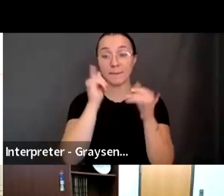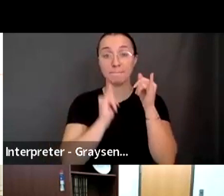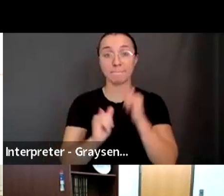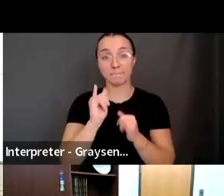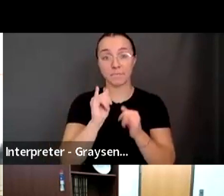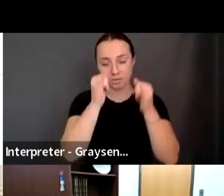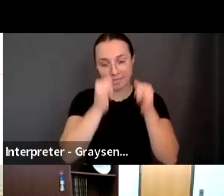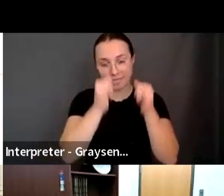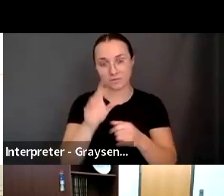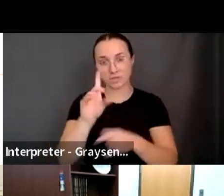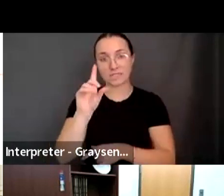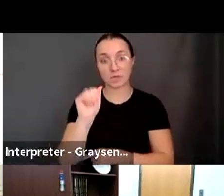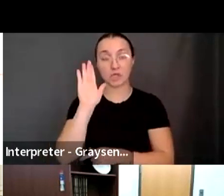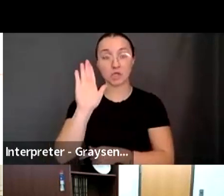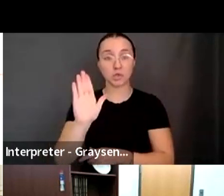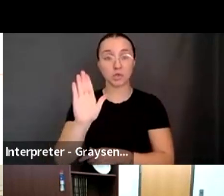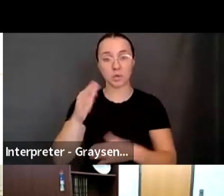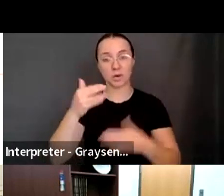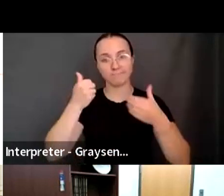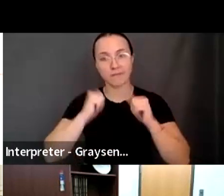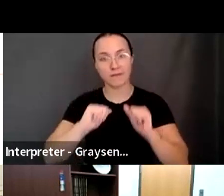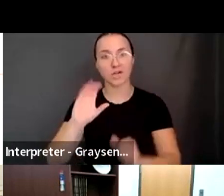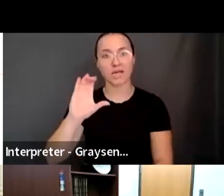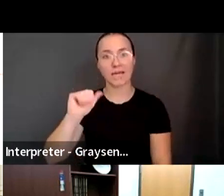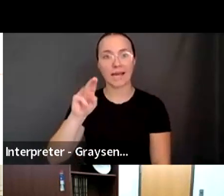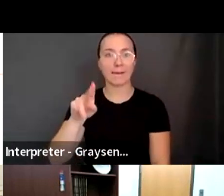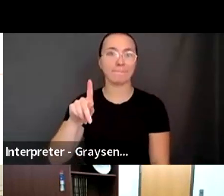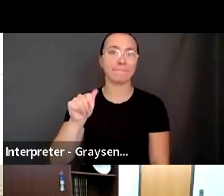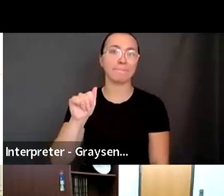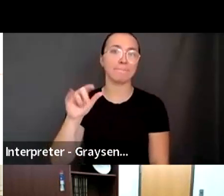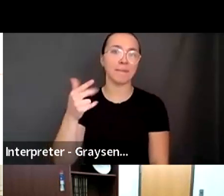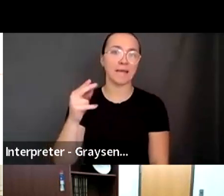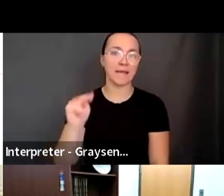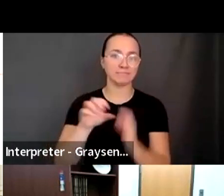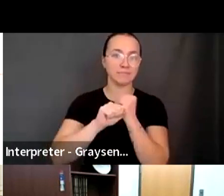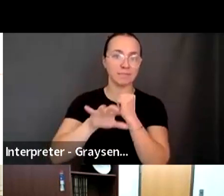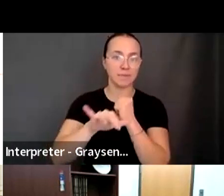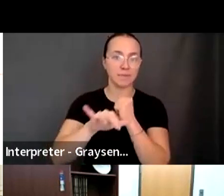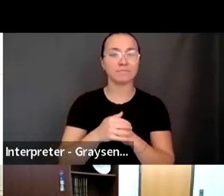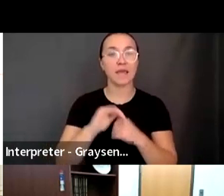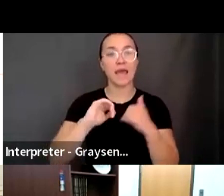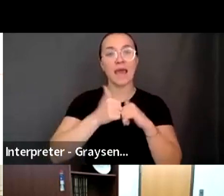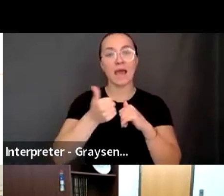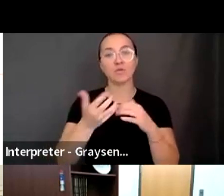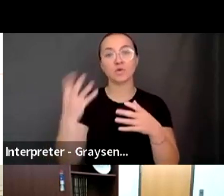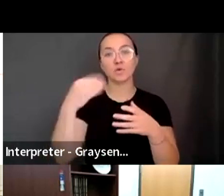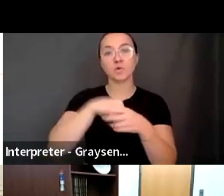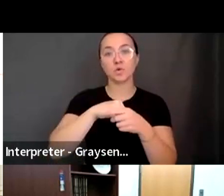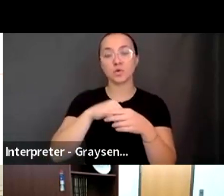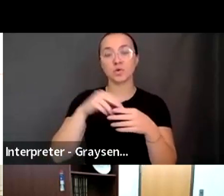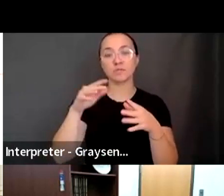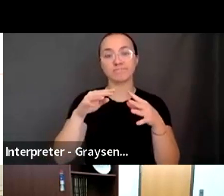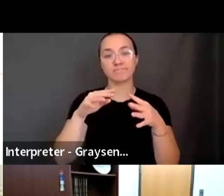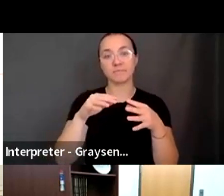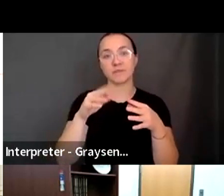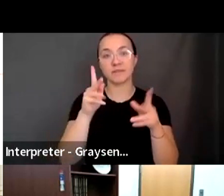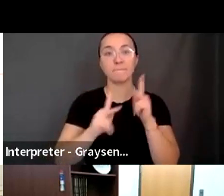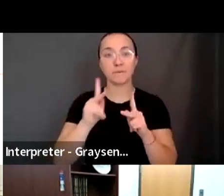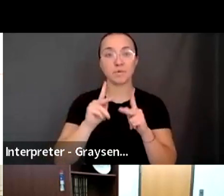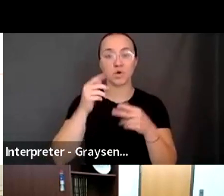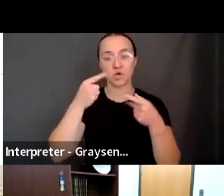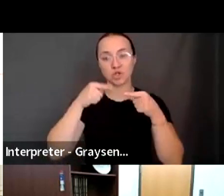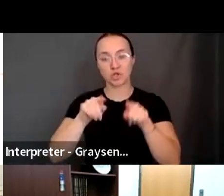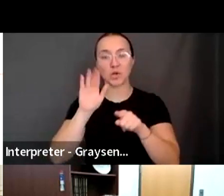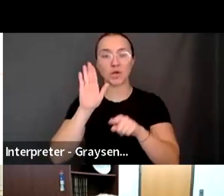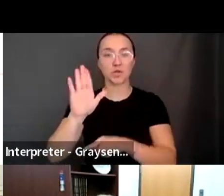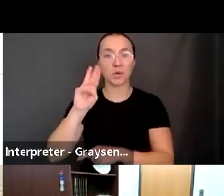your campaign efforts? How do you plan to include this population during your tenure as mayor? The